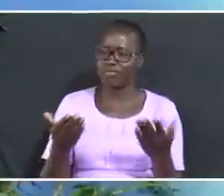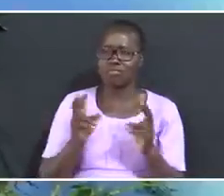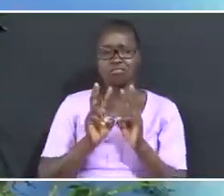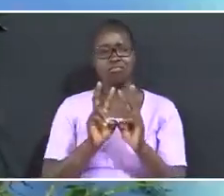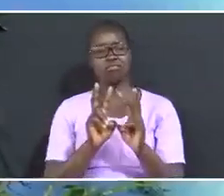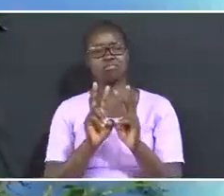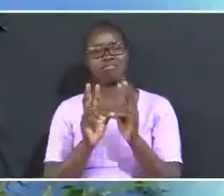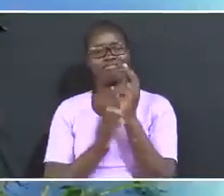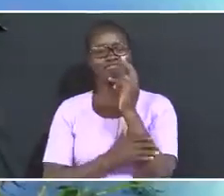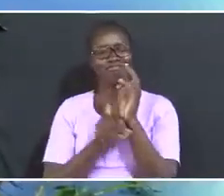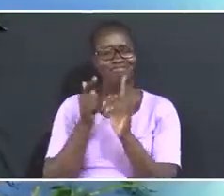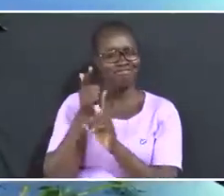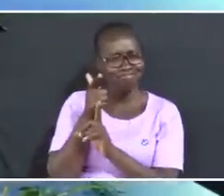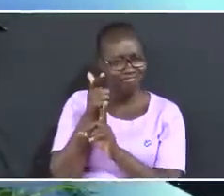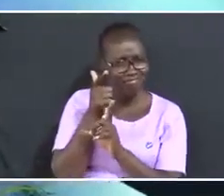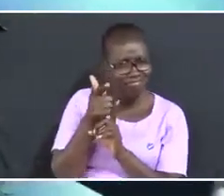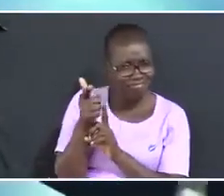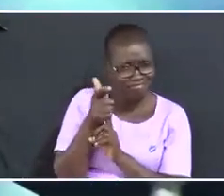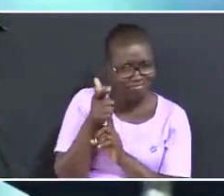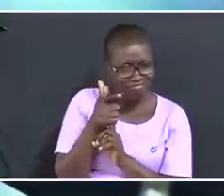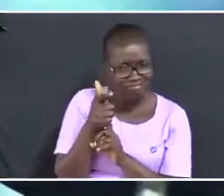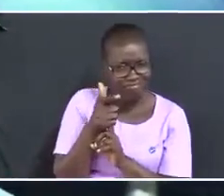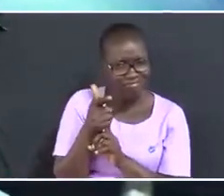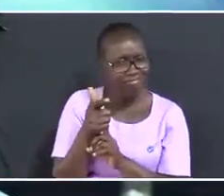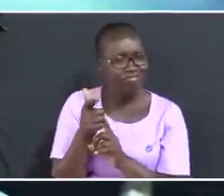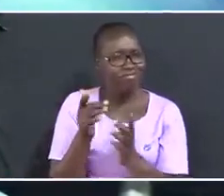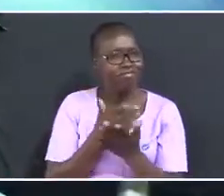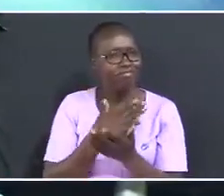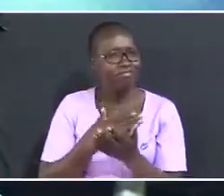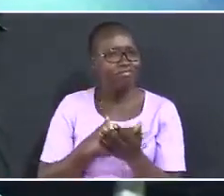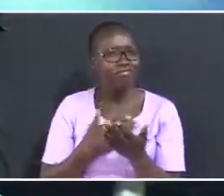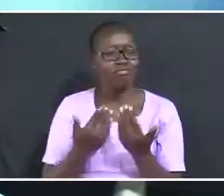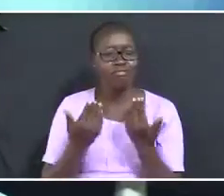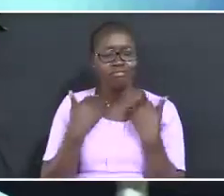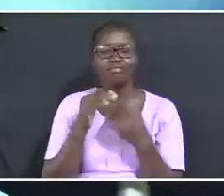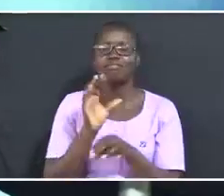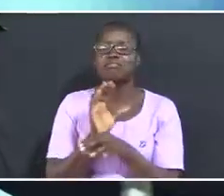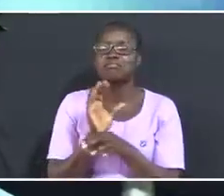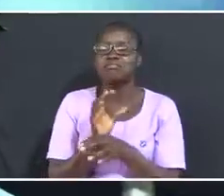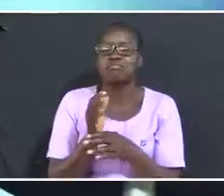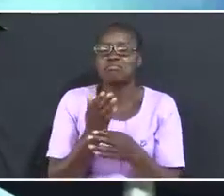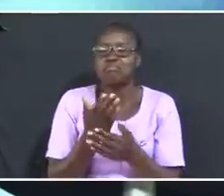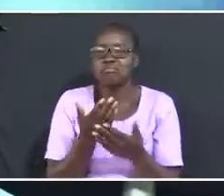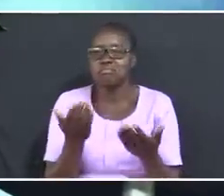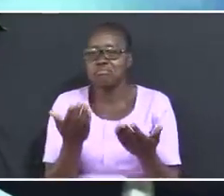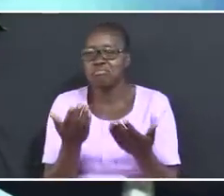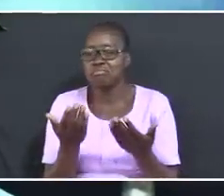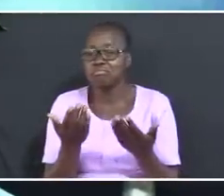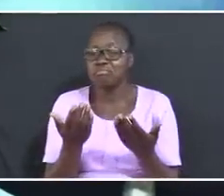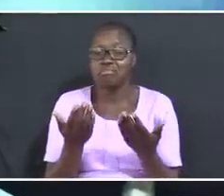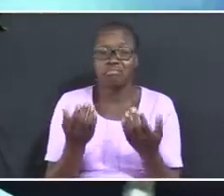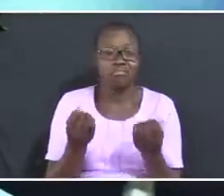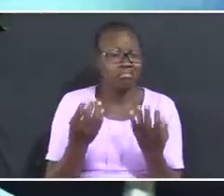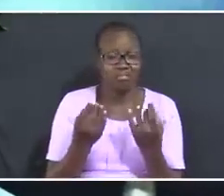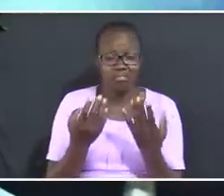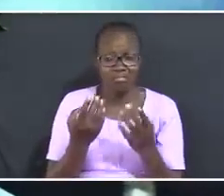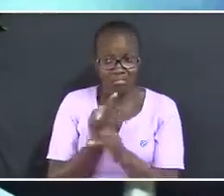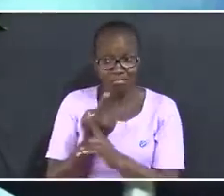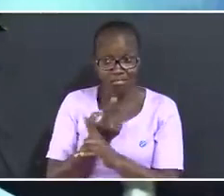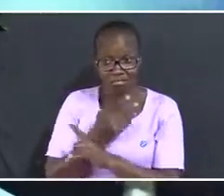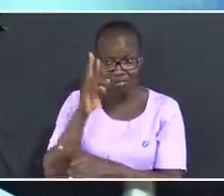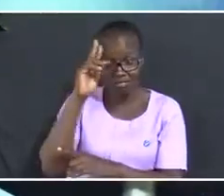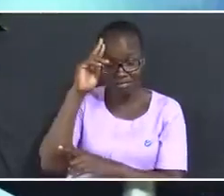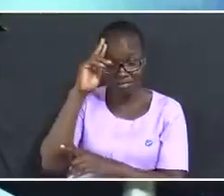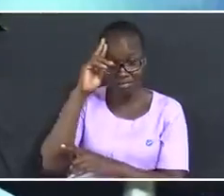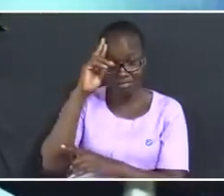things. You know, I was telling others, you see somebody sleeping in a church, there could be many legitimate reasons and